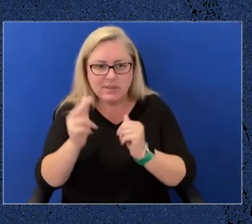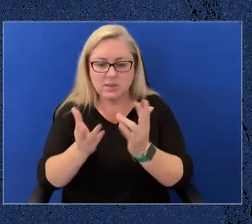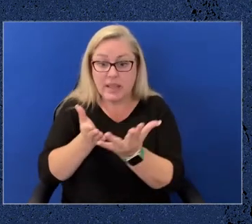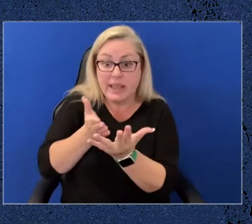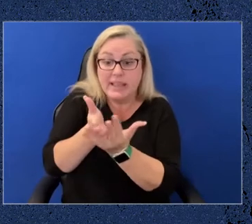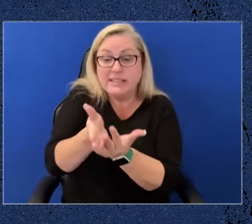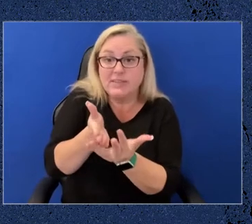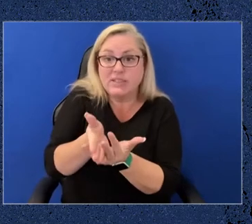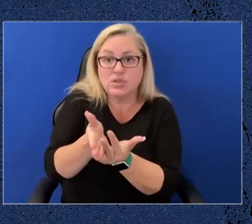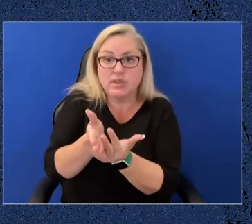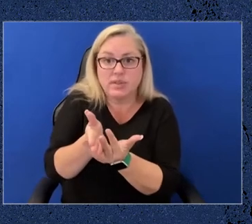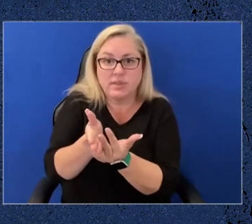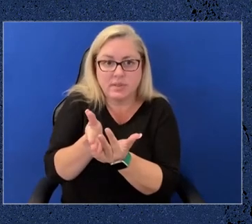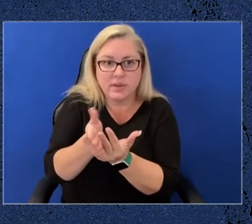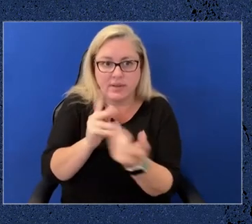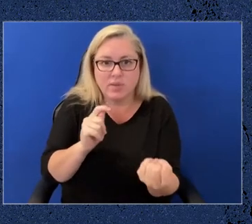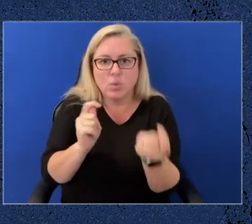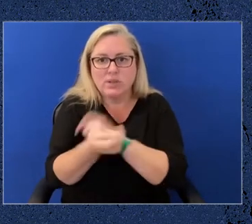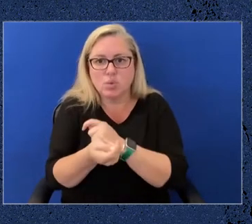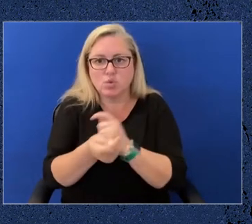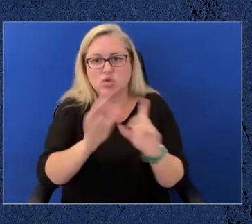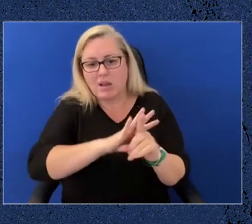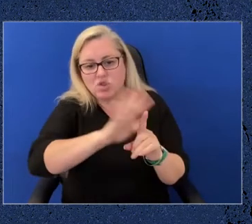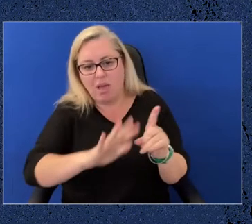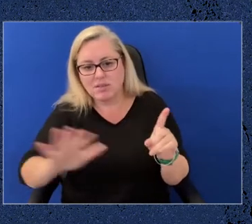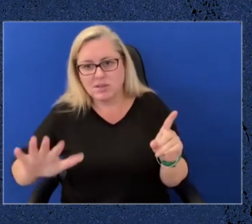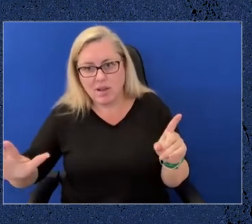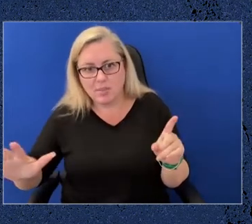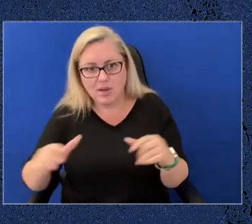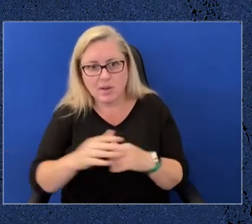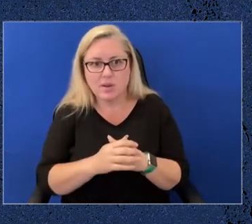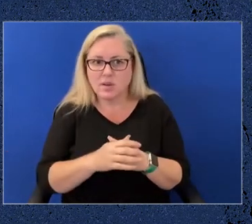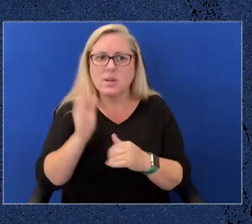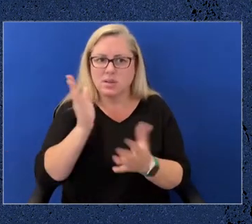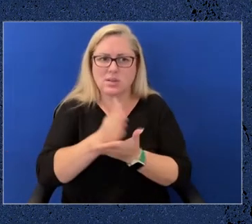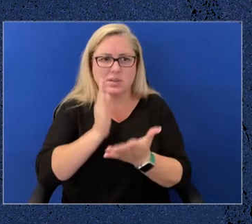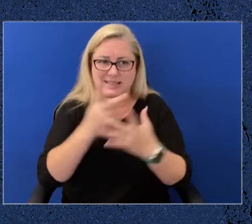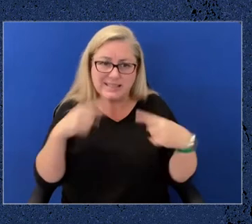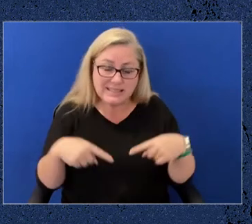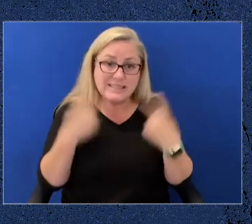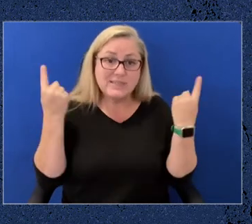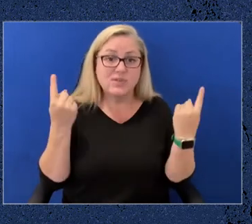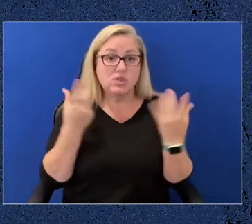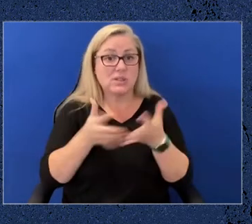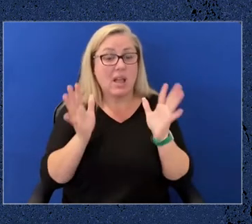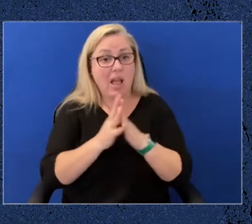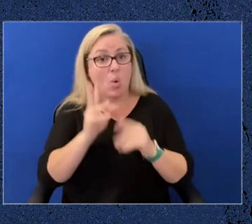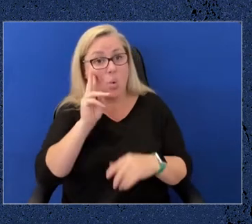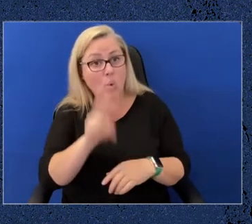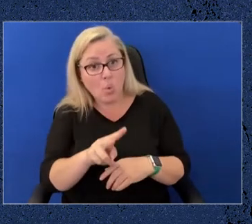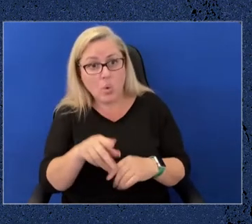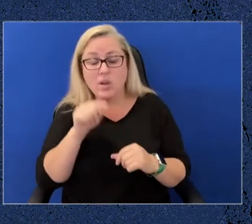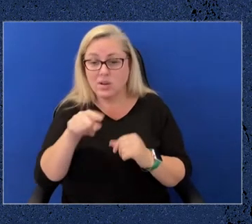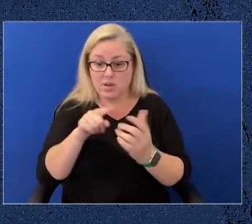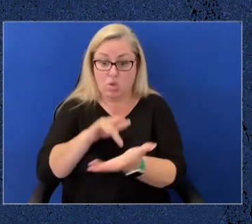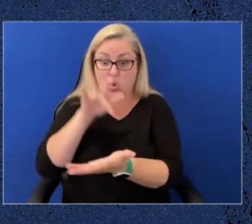do something to change the landscape. It's just a very different way of looking at the way that core that we might